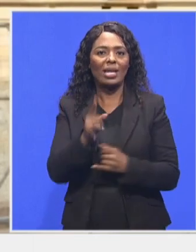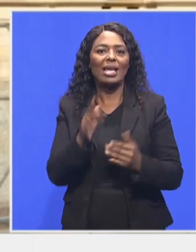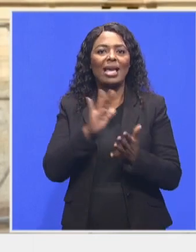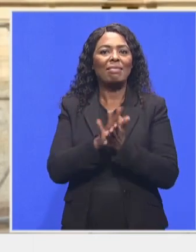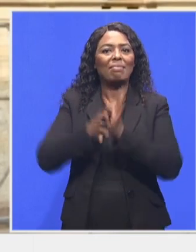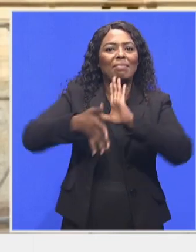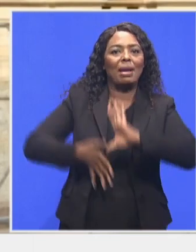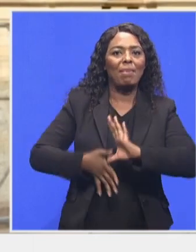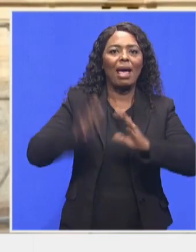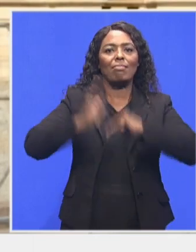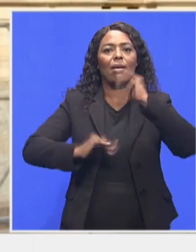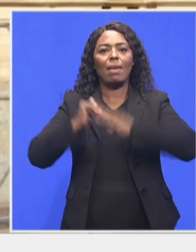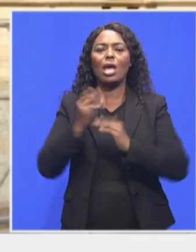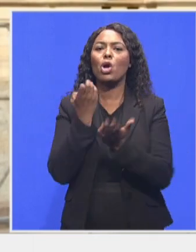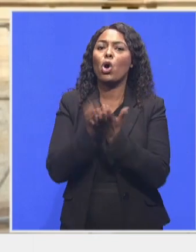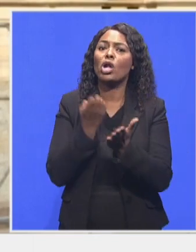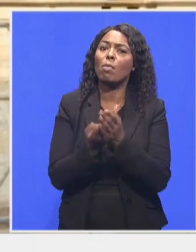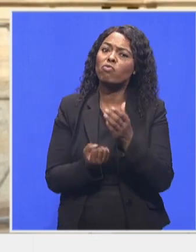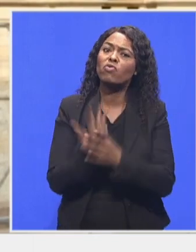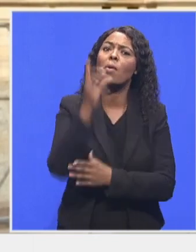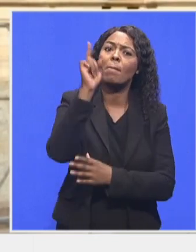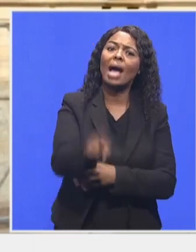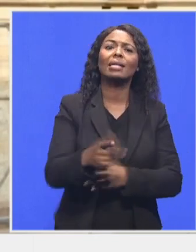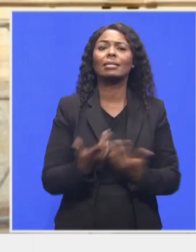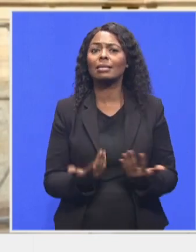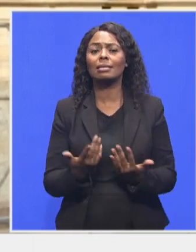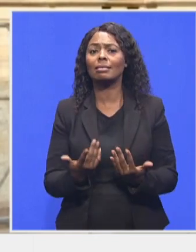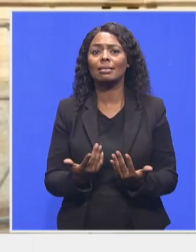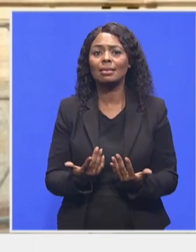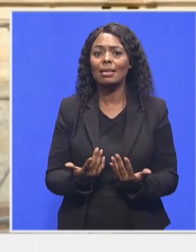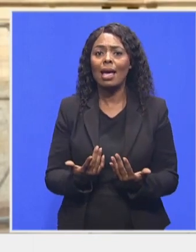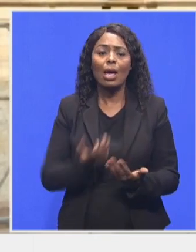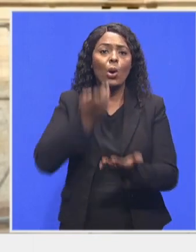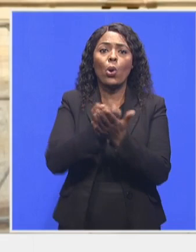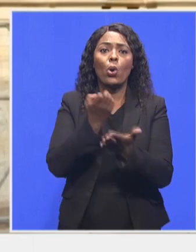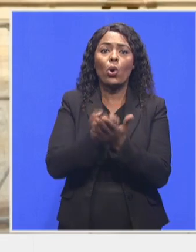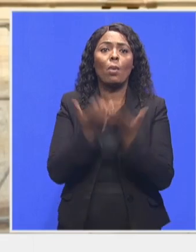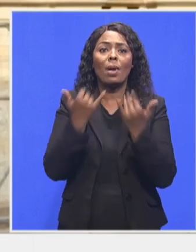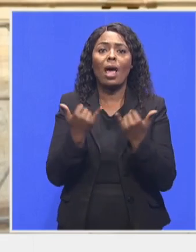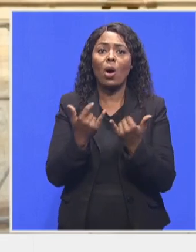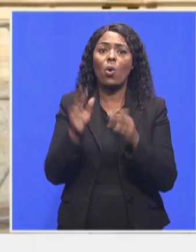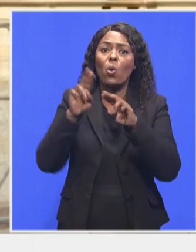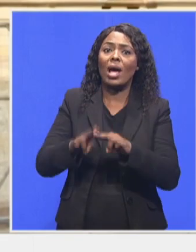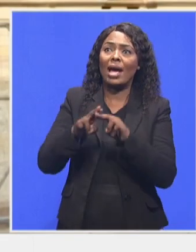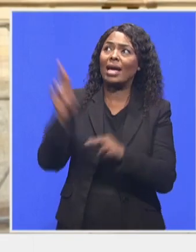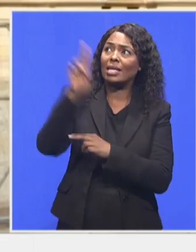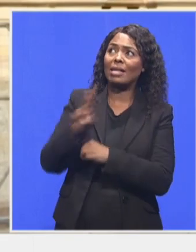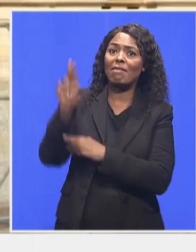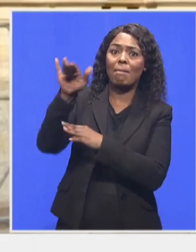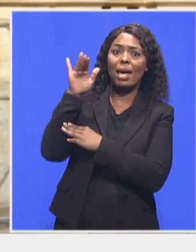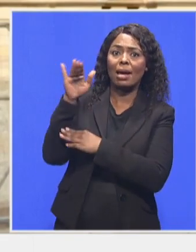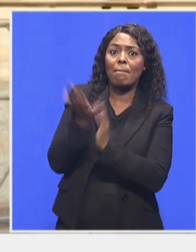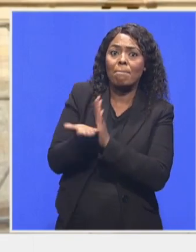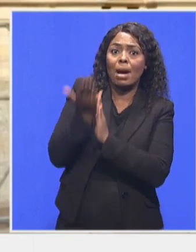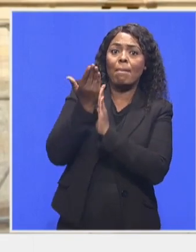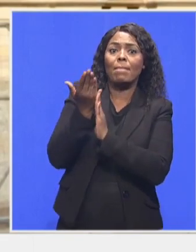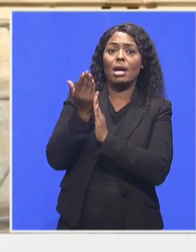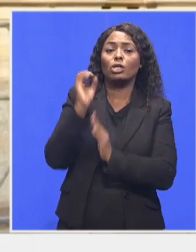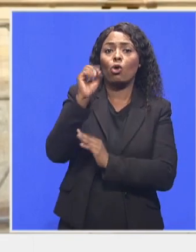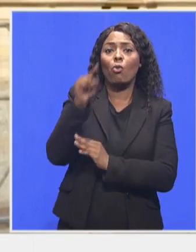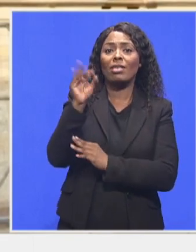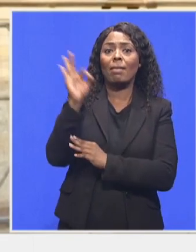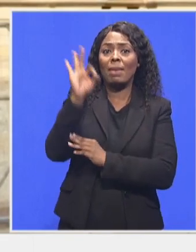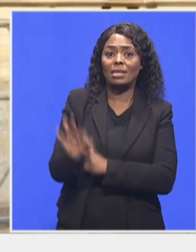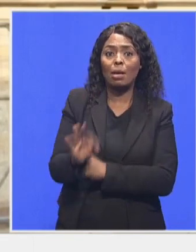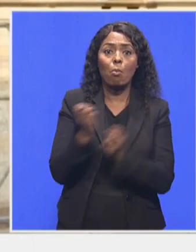infrastructure. We need the economy to grow. The economy is expected, according to the Reserve Bank, to grow at 0.3%. Many of the